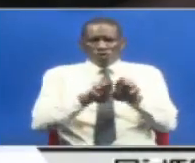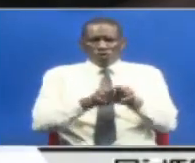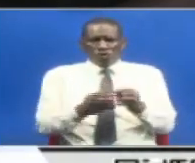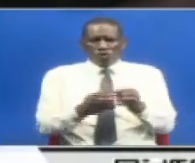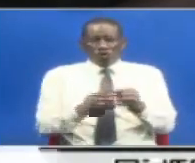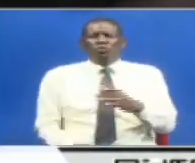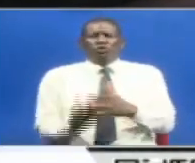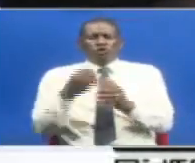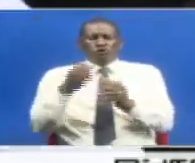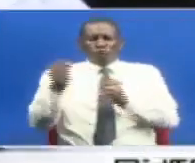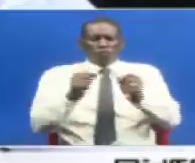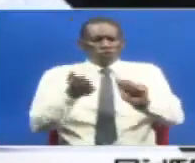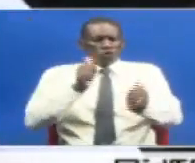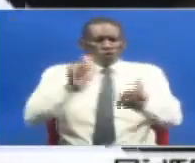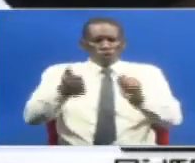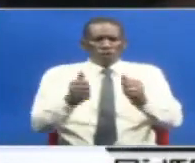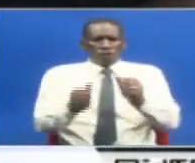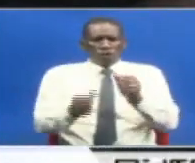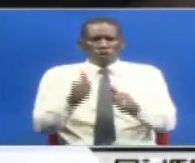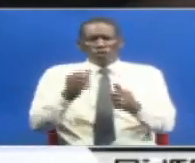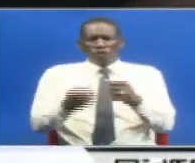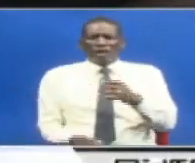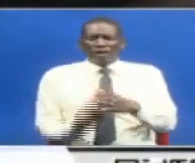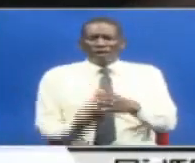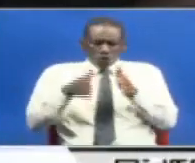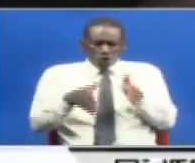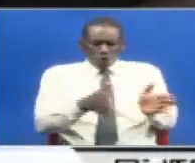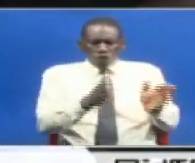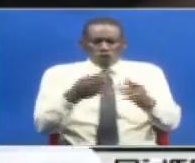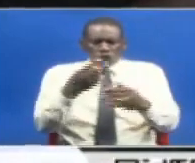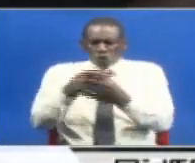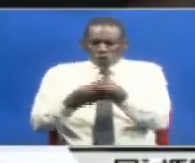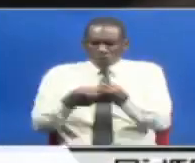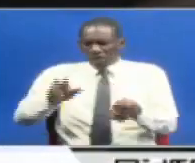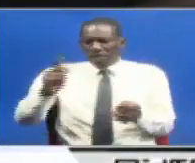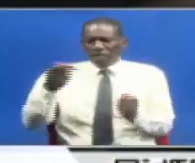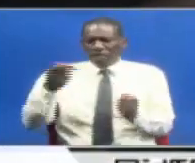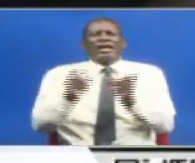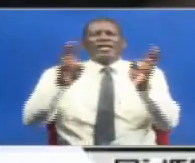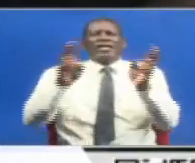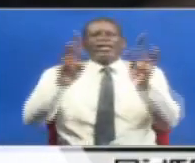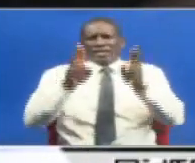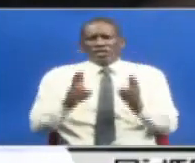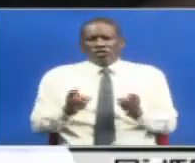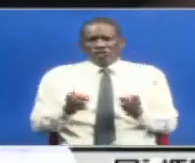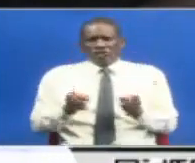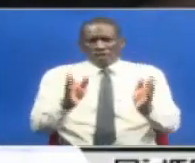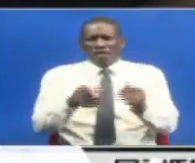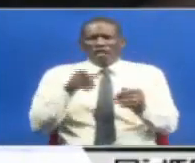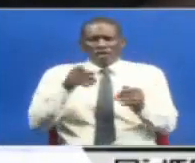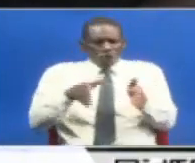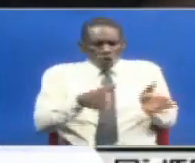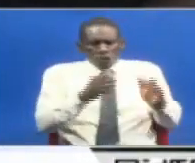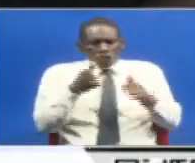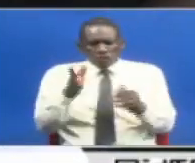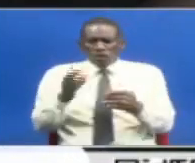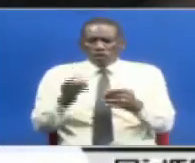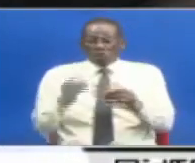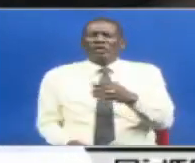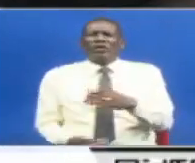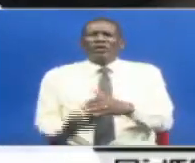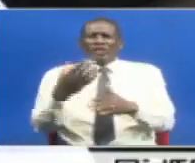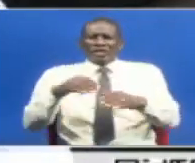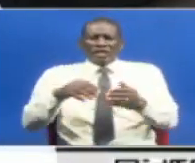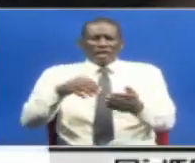boxing matches that will create opportunities both locally and internationally. And these opportunities will create a